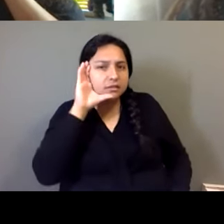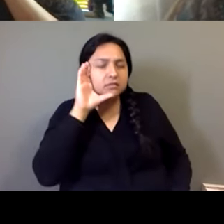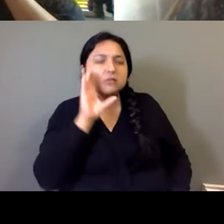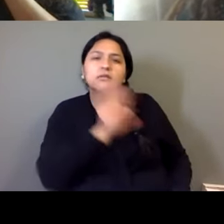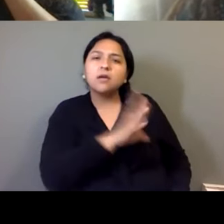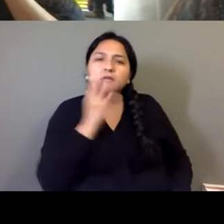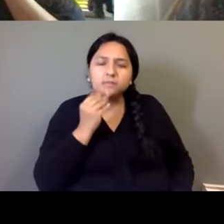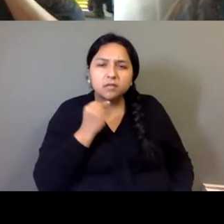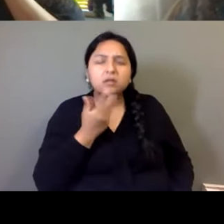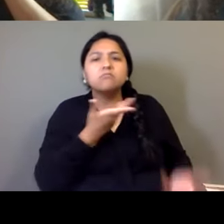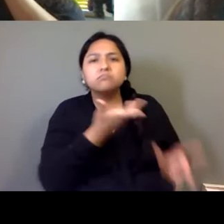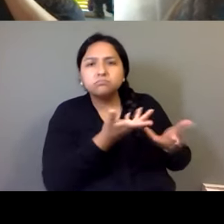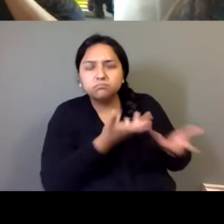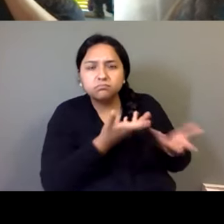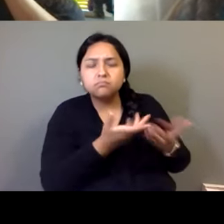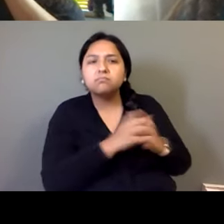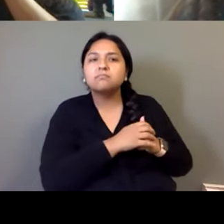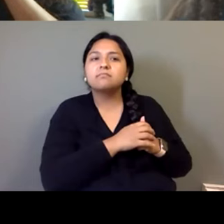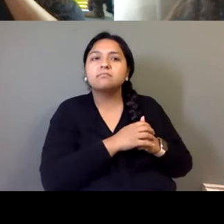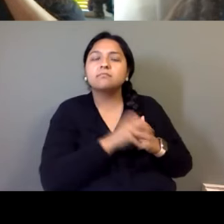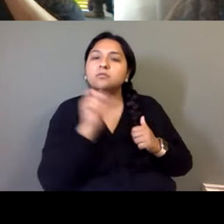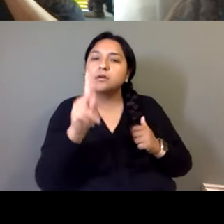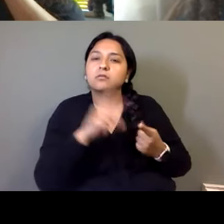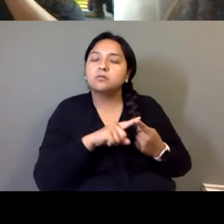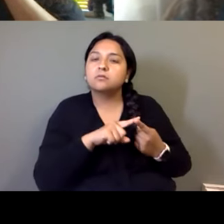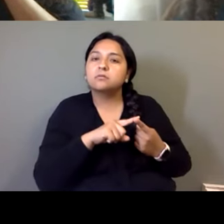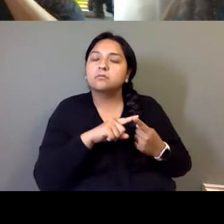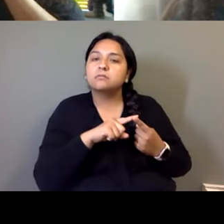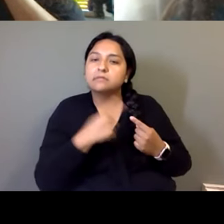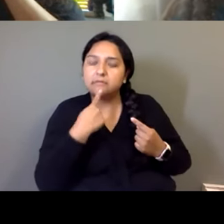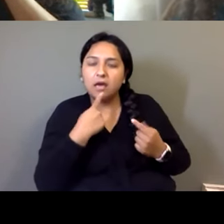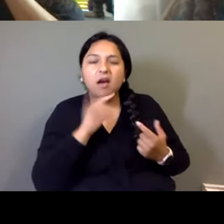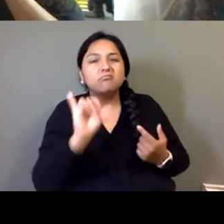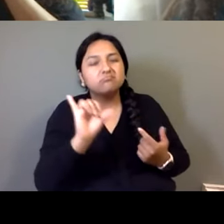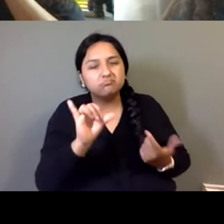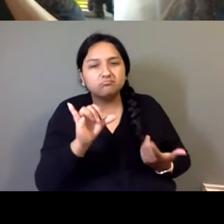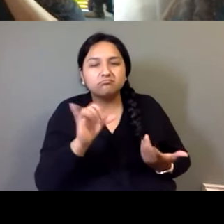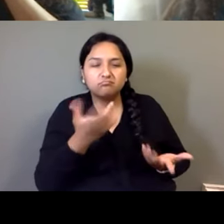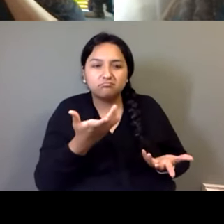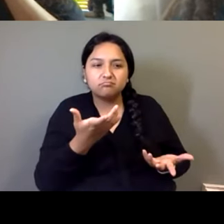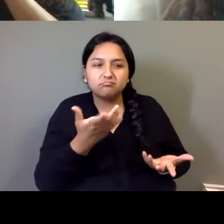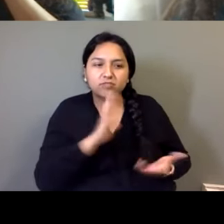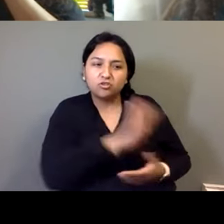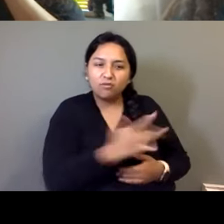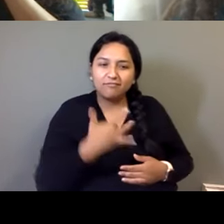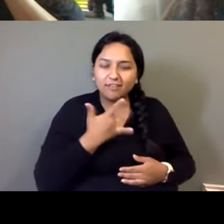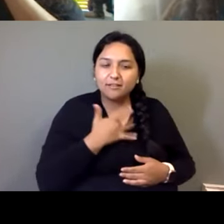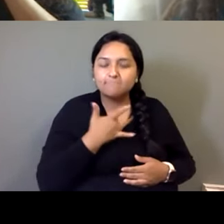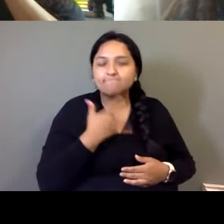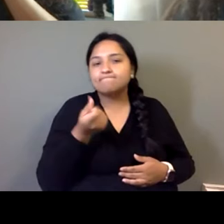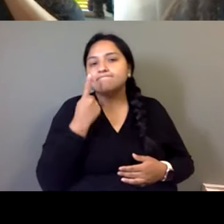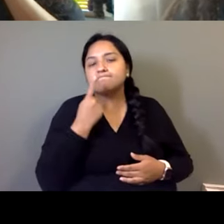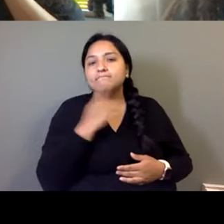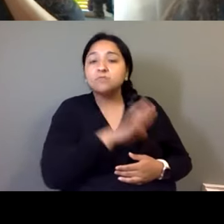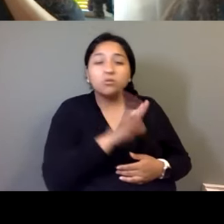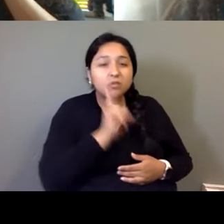okay to say, I can feel how that could be, you know, lonely, or